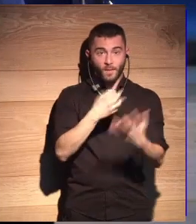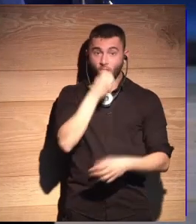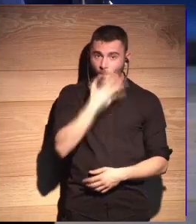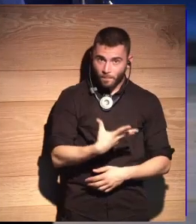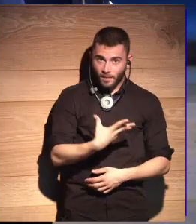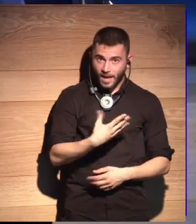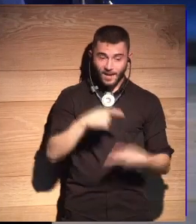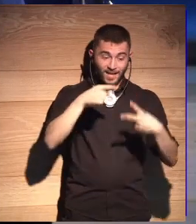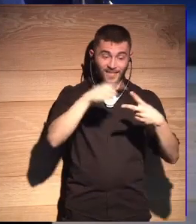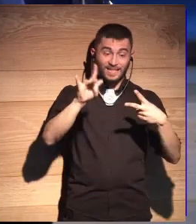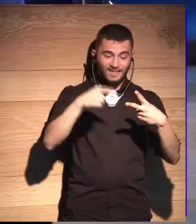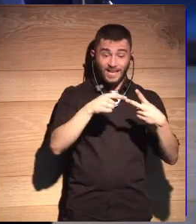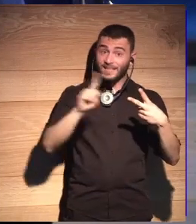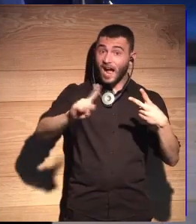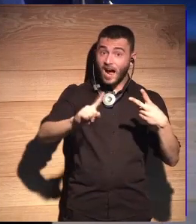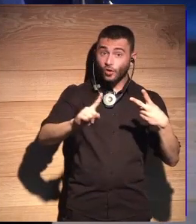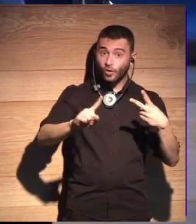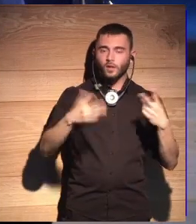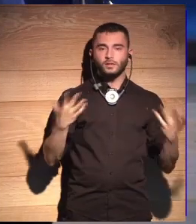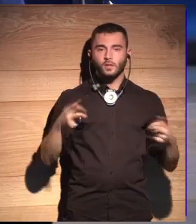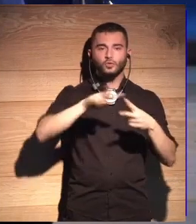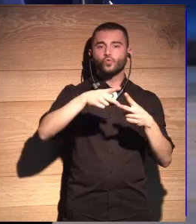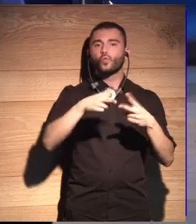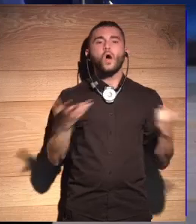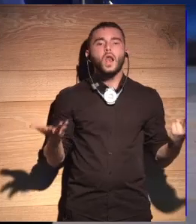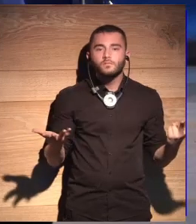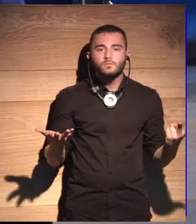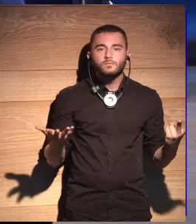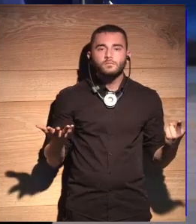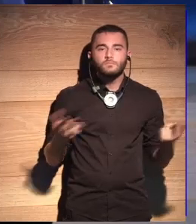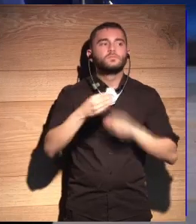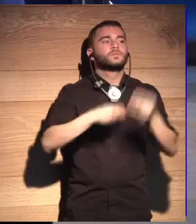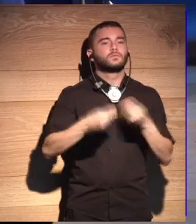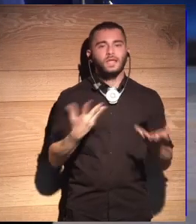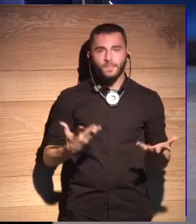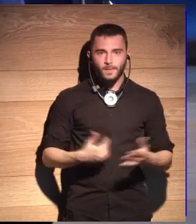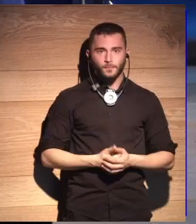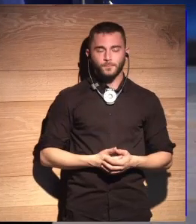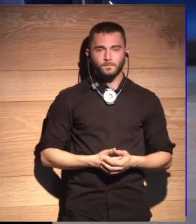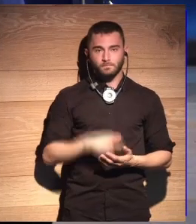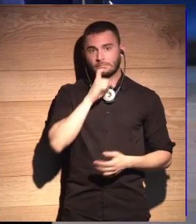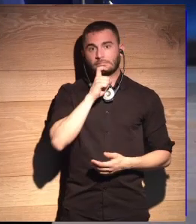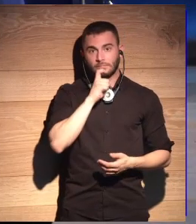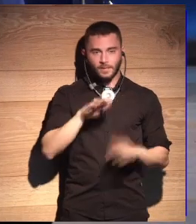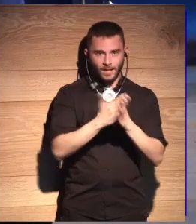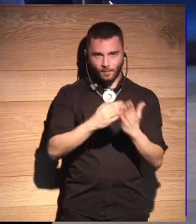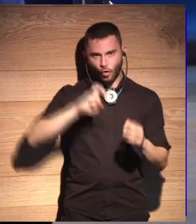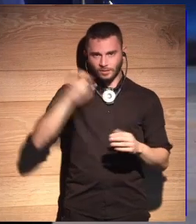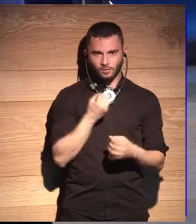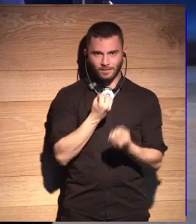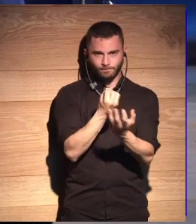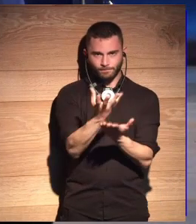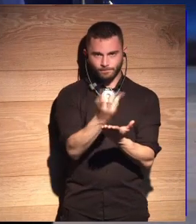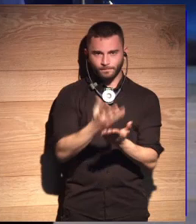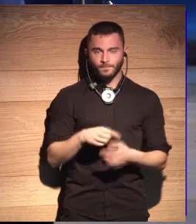it's very, very difficult, obviously, to know what is the thing that you can do about that. And as I say in the book, I mean, one of the sort of, I suppose, one